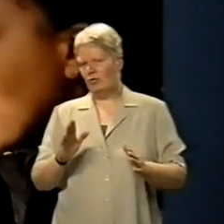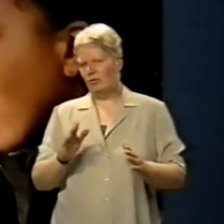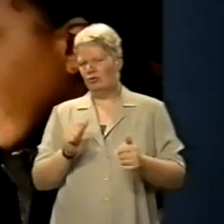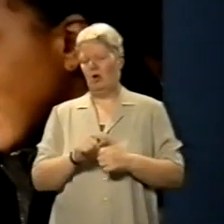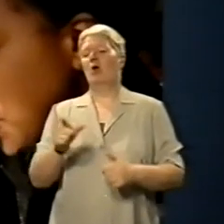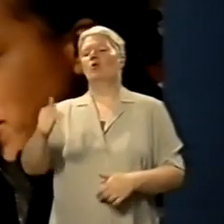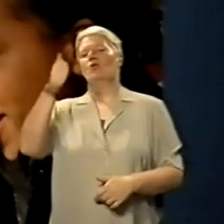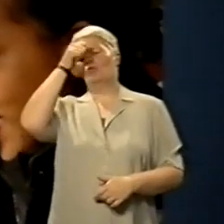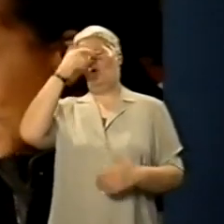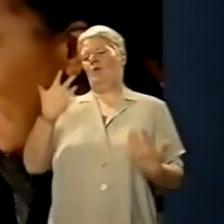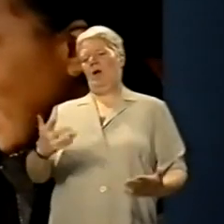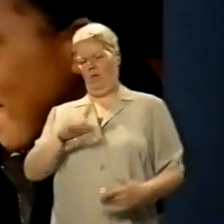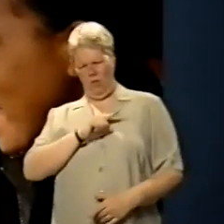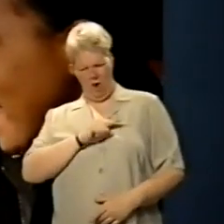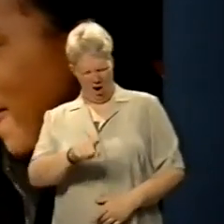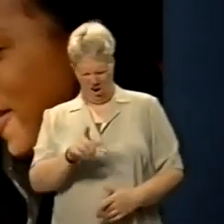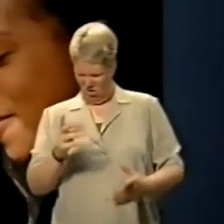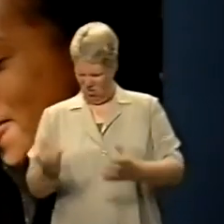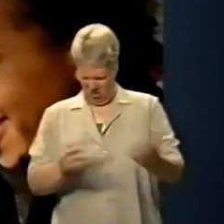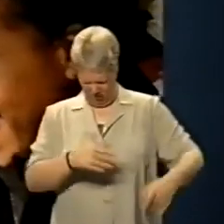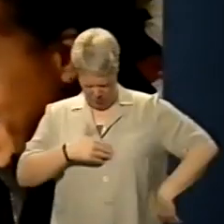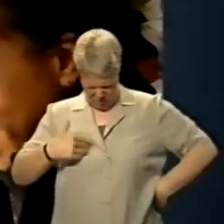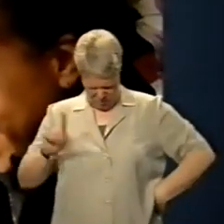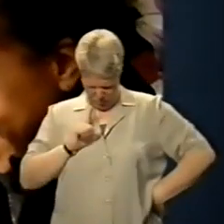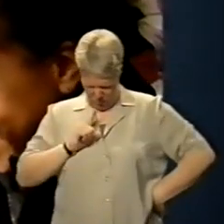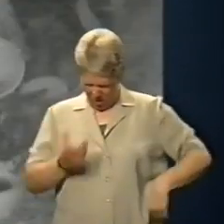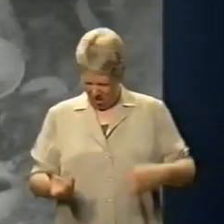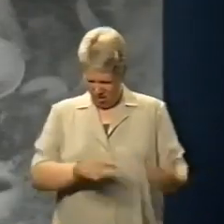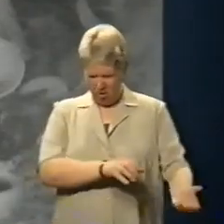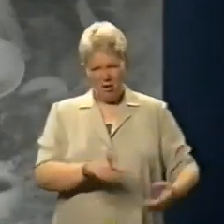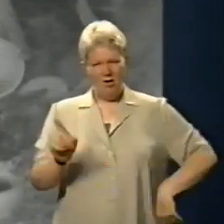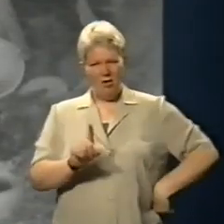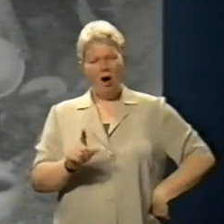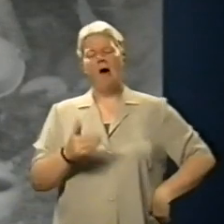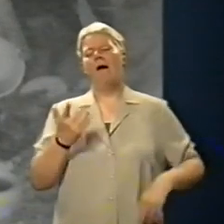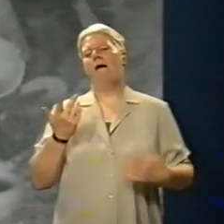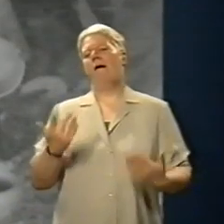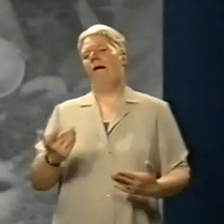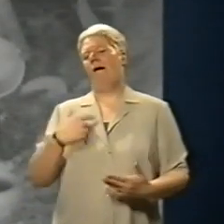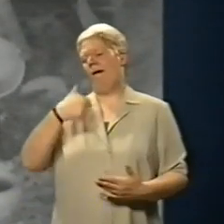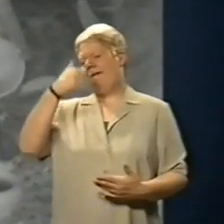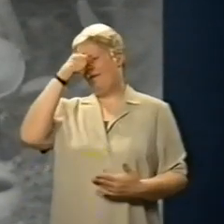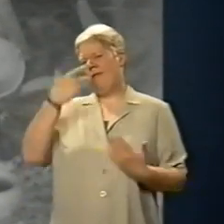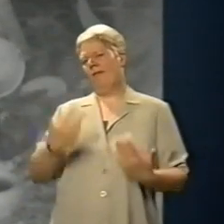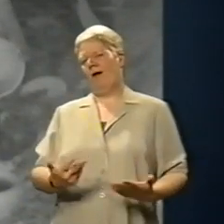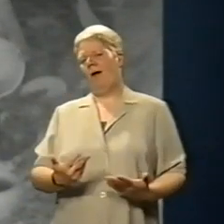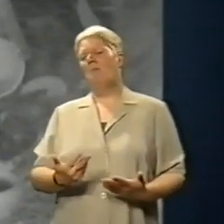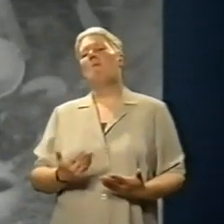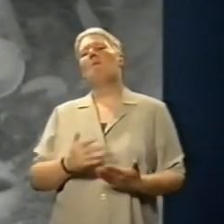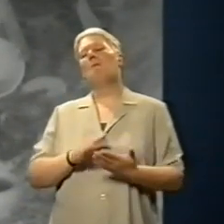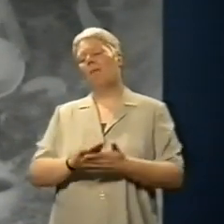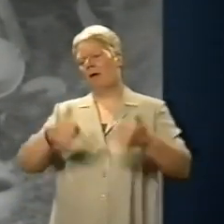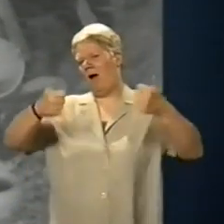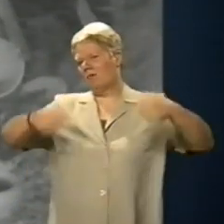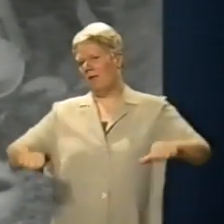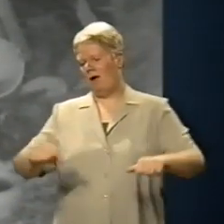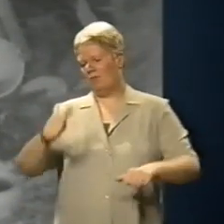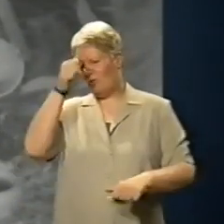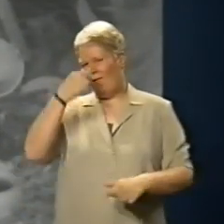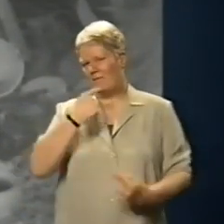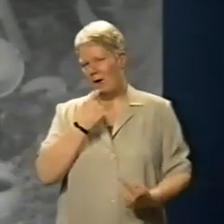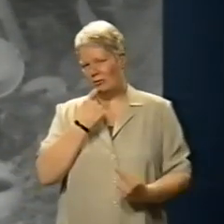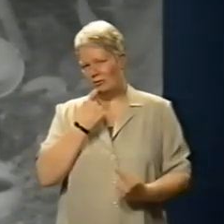you now know why there's always that destruction when you come in the morning to the site. Yeah, we had no idea how she was doing it. So, success at last. Not